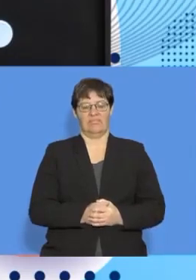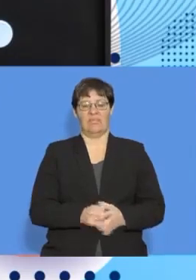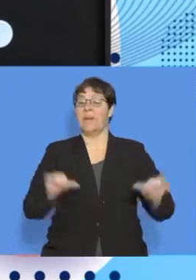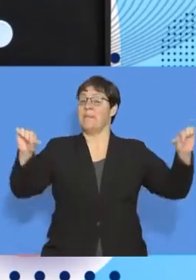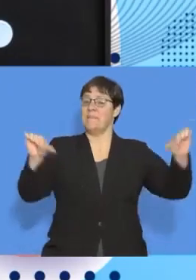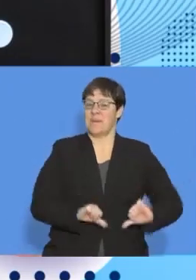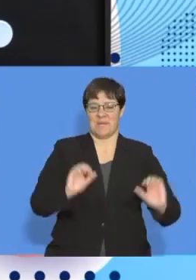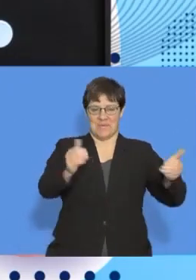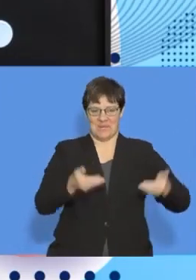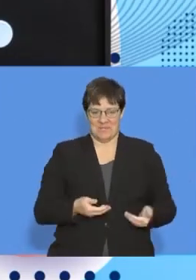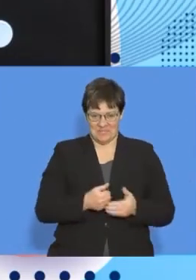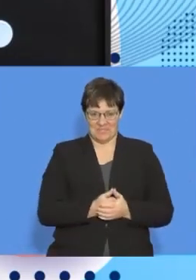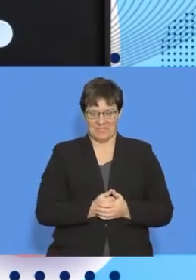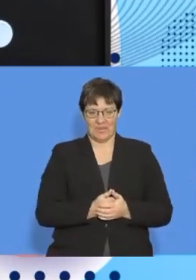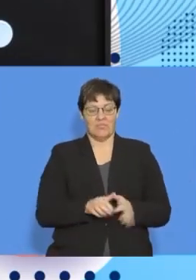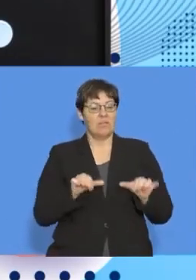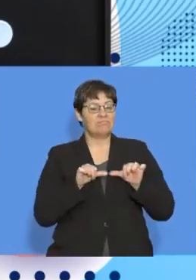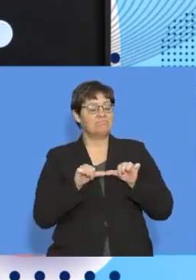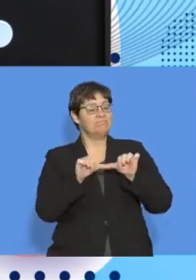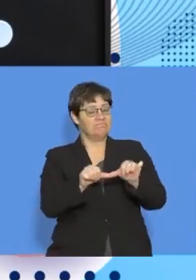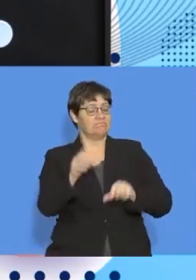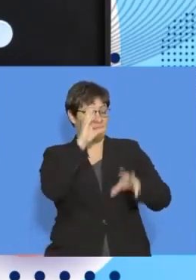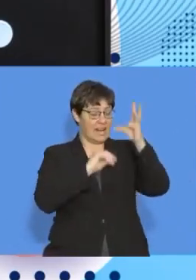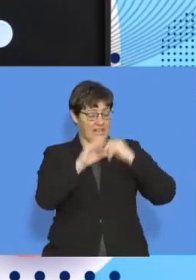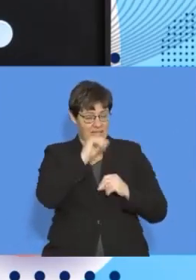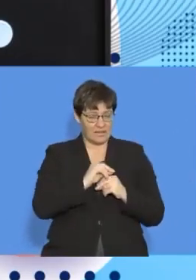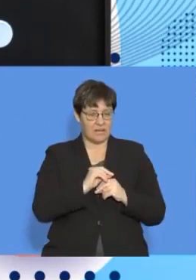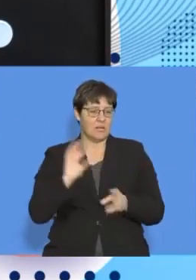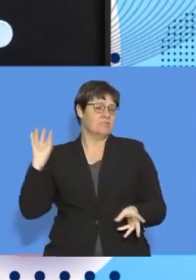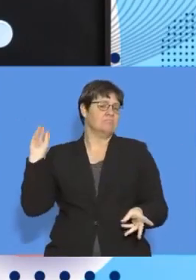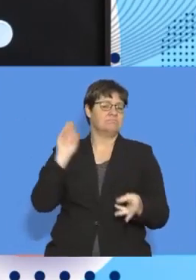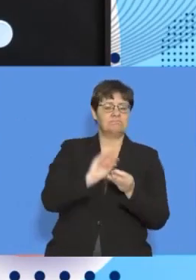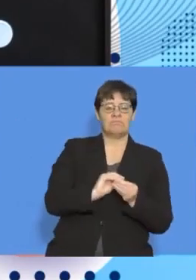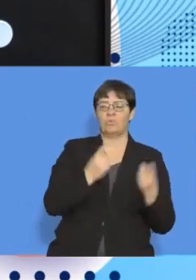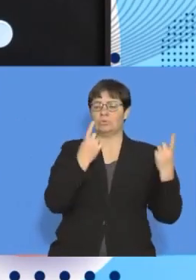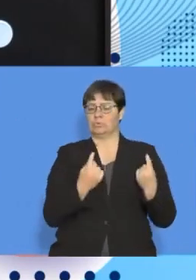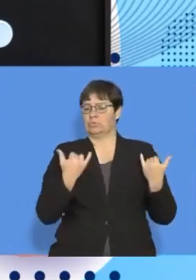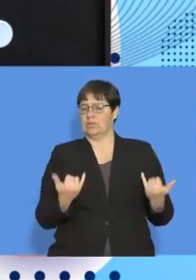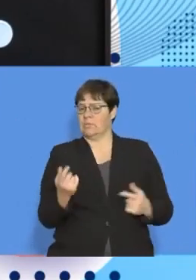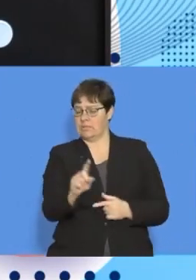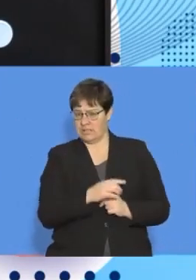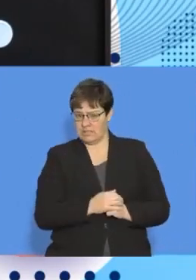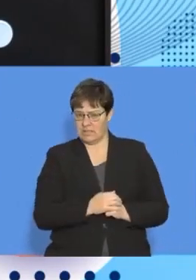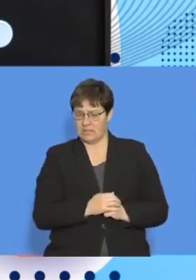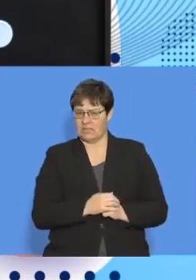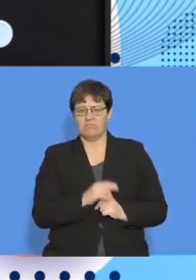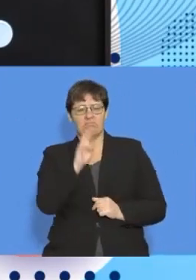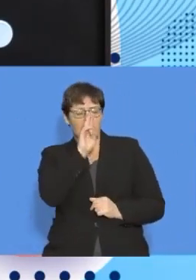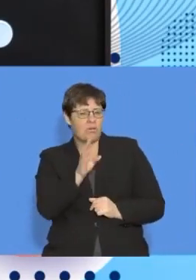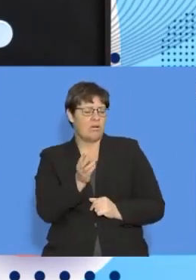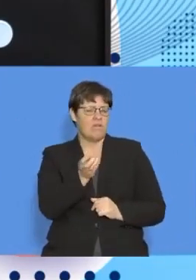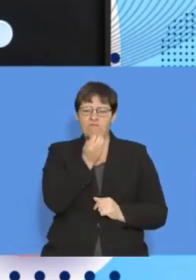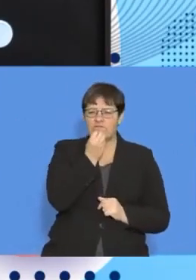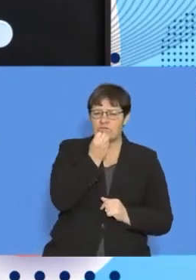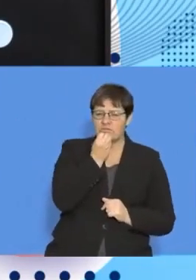Welcome back, Life Science learners. Let's continue with our lesson. A recap of what we're doing today. We're looking at nutrition, and earlier on